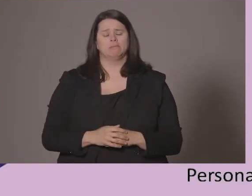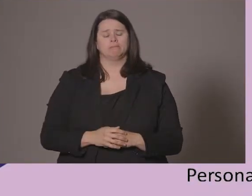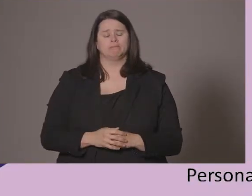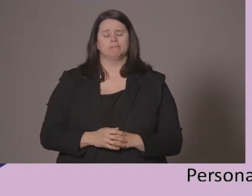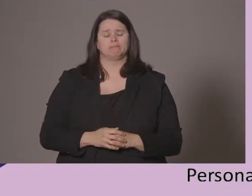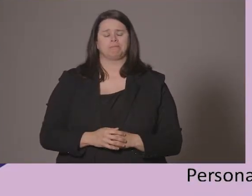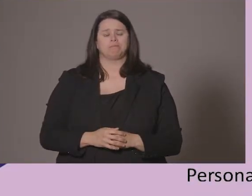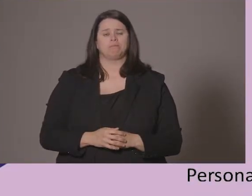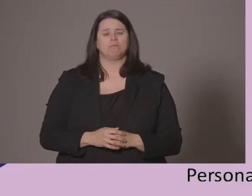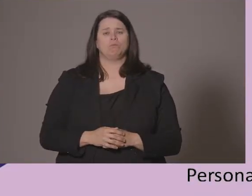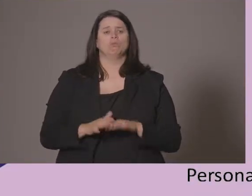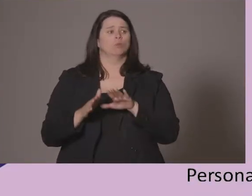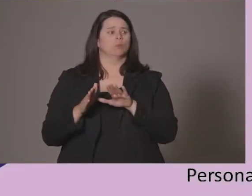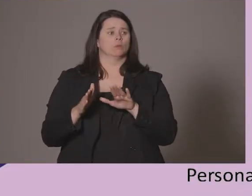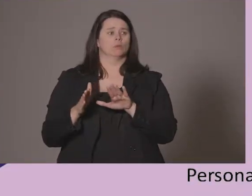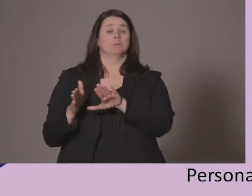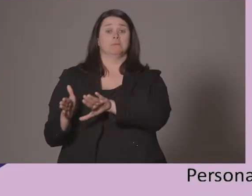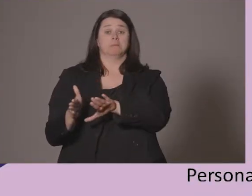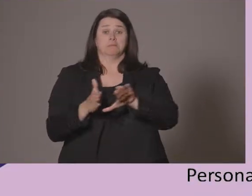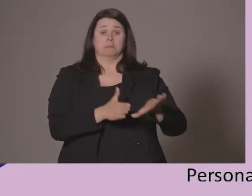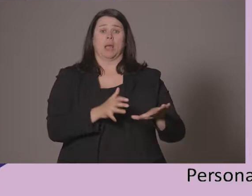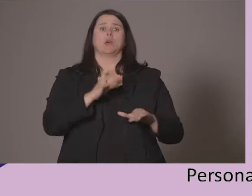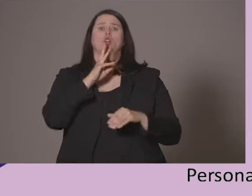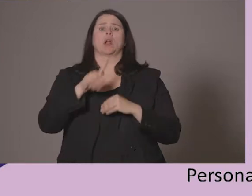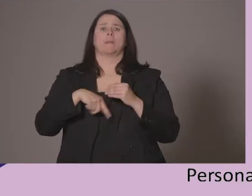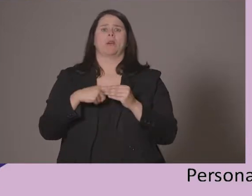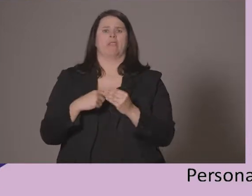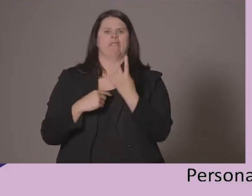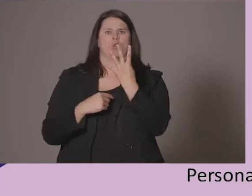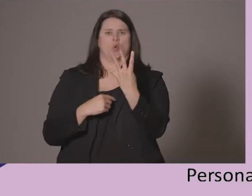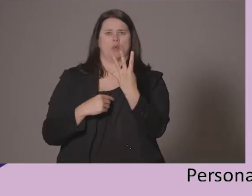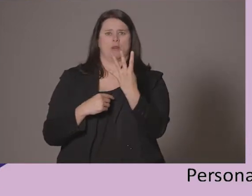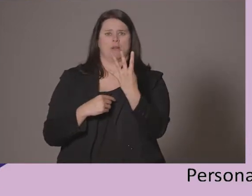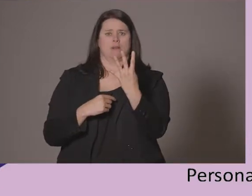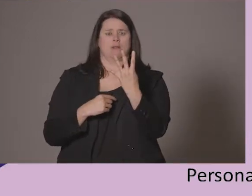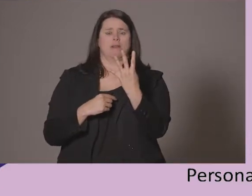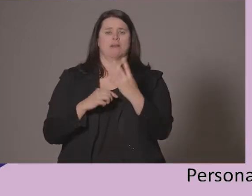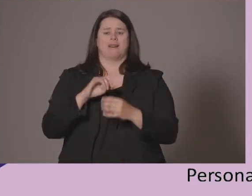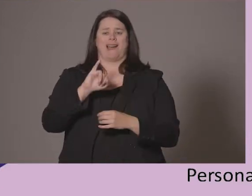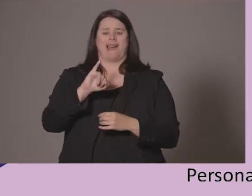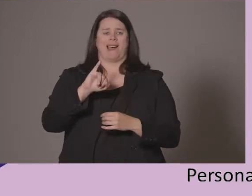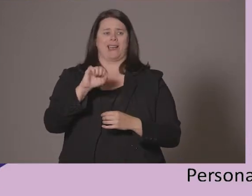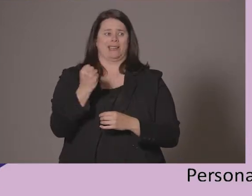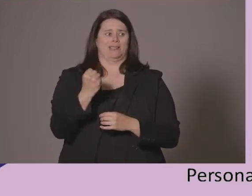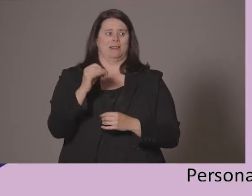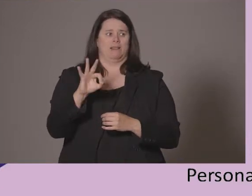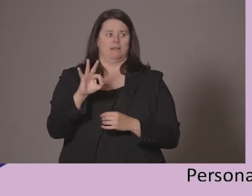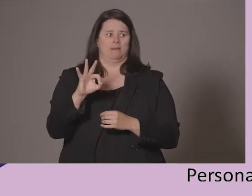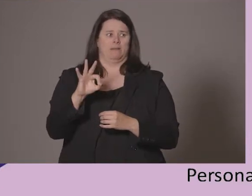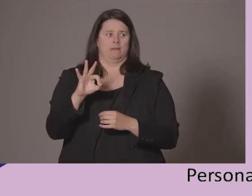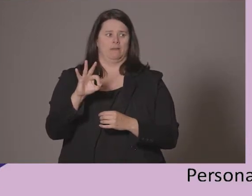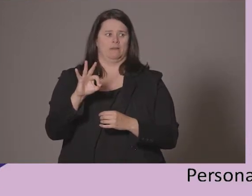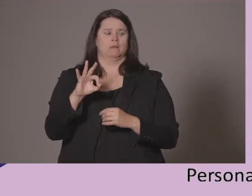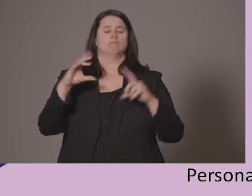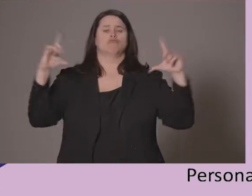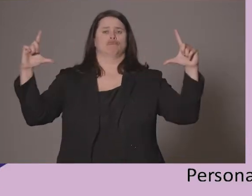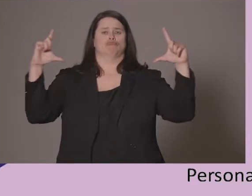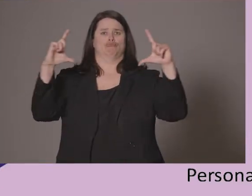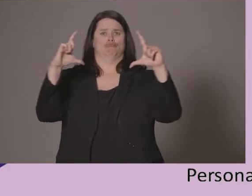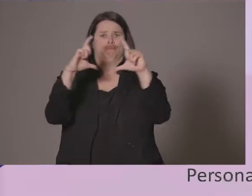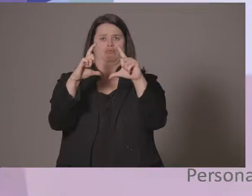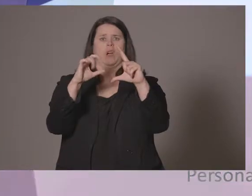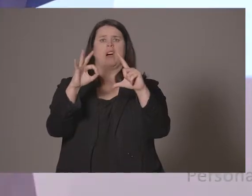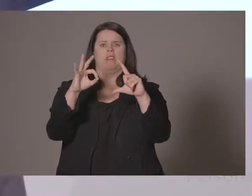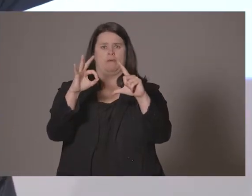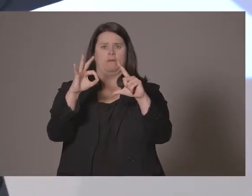go into now called the 4 Eyes of Oppression. I know Karen is familiar with this because I've co-presented